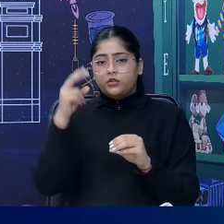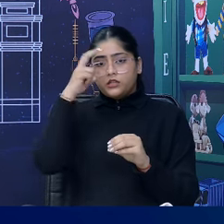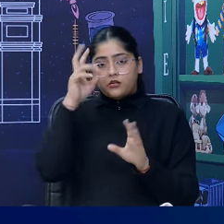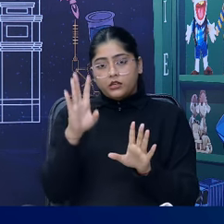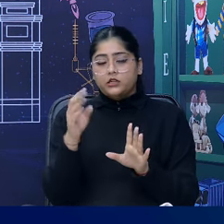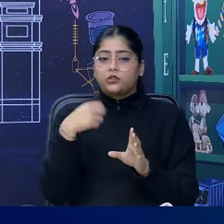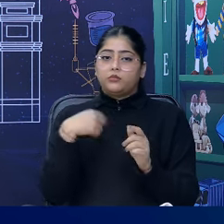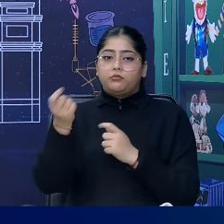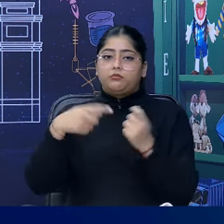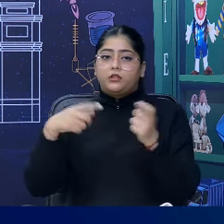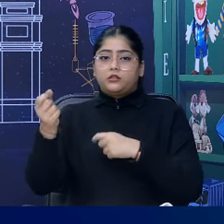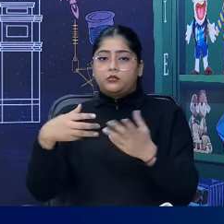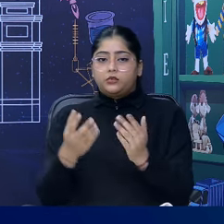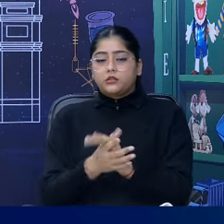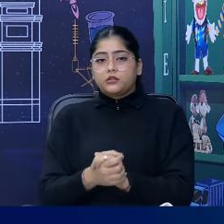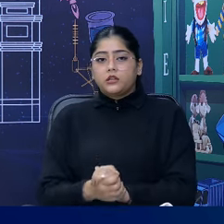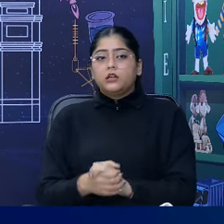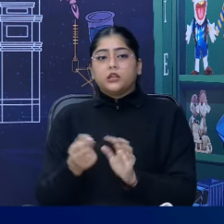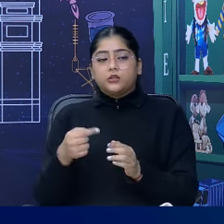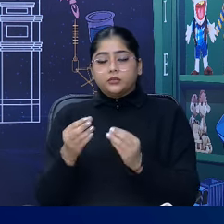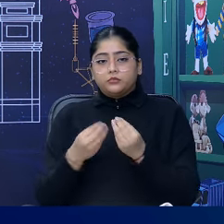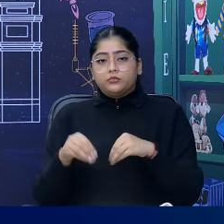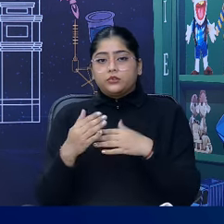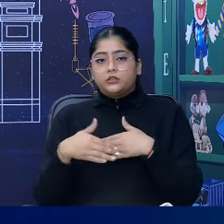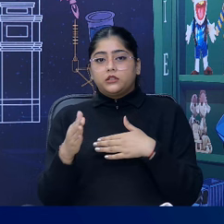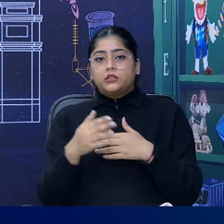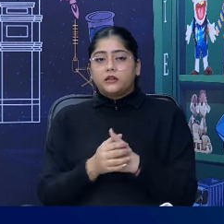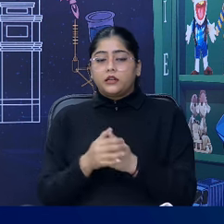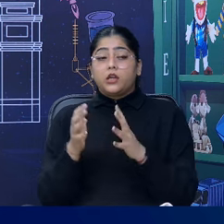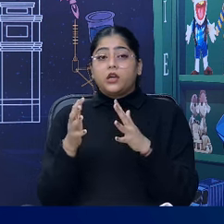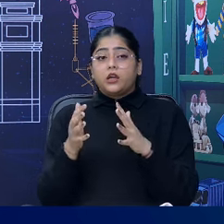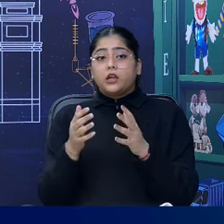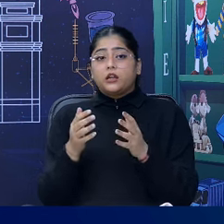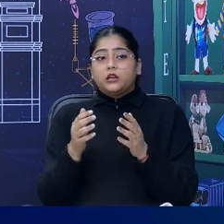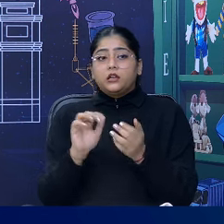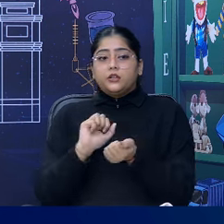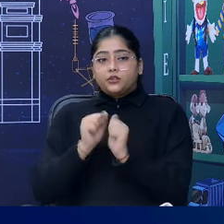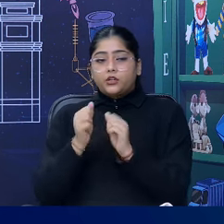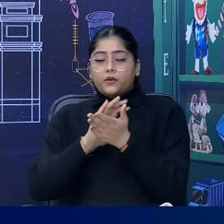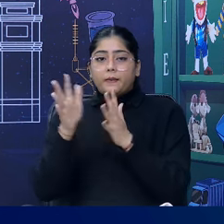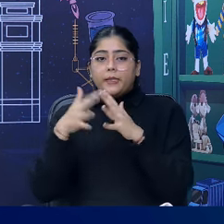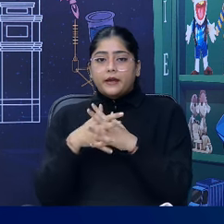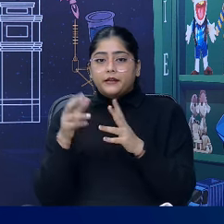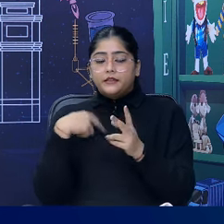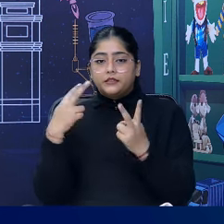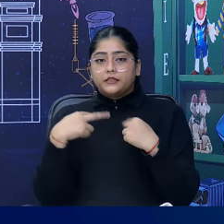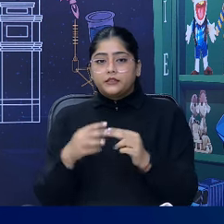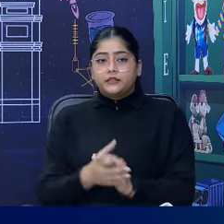can just post to us. Yes, and now let's move on to the modified homework. Yeah, so